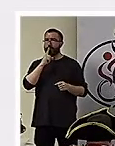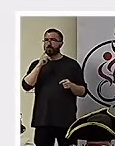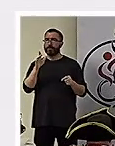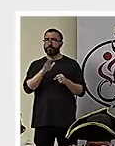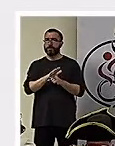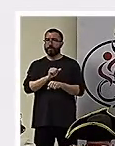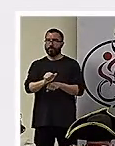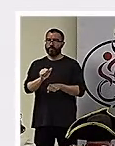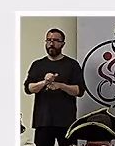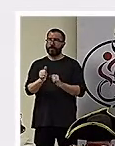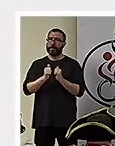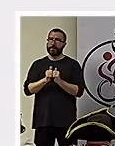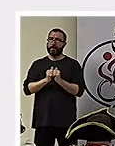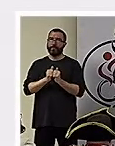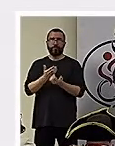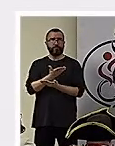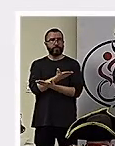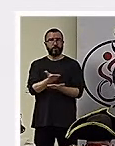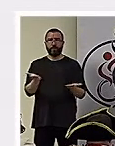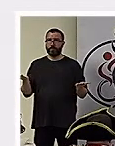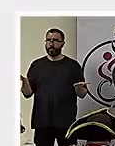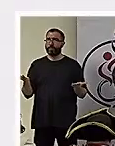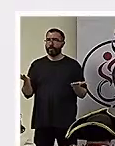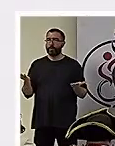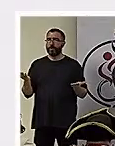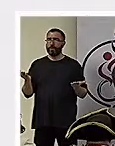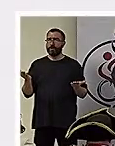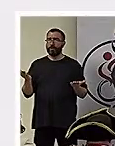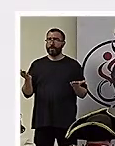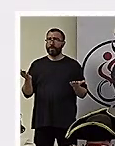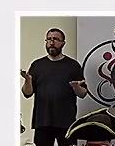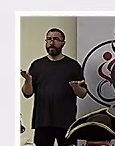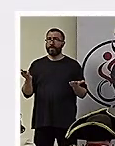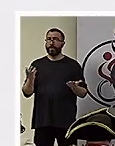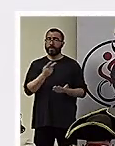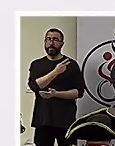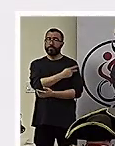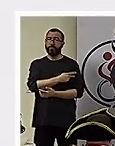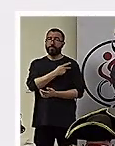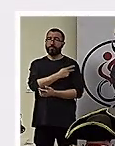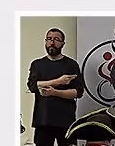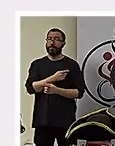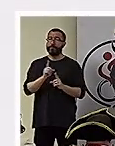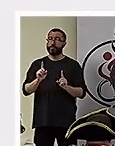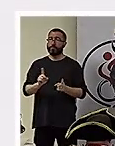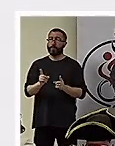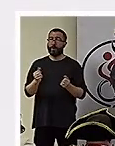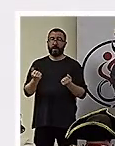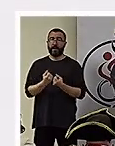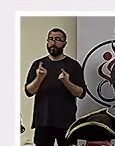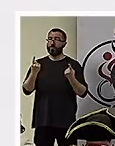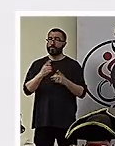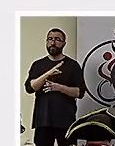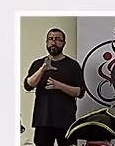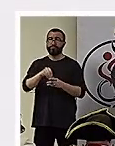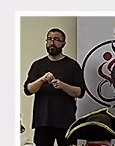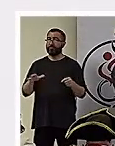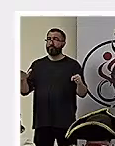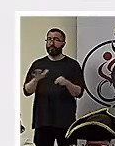working alongside you toward a province where everyone can participate fully and